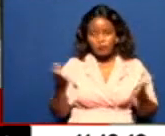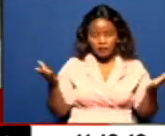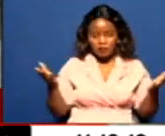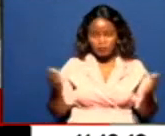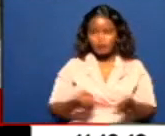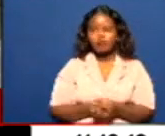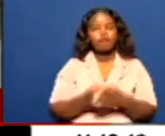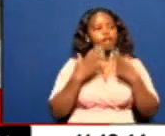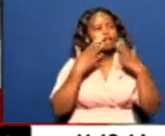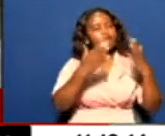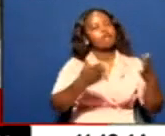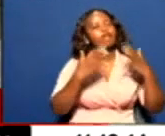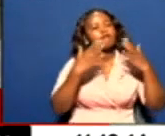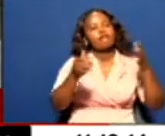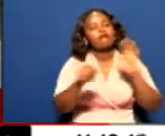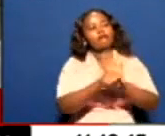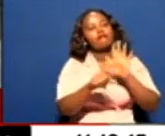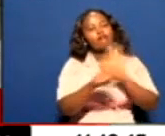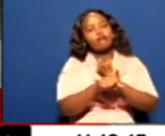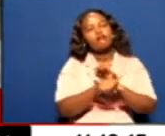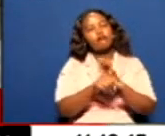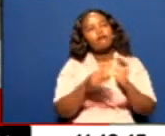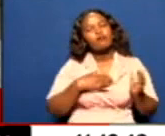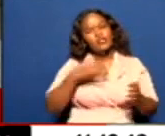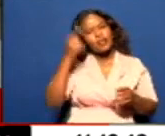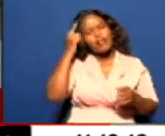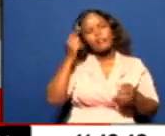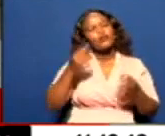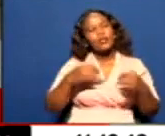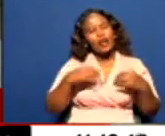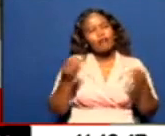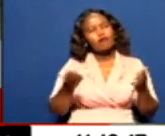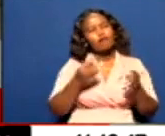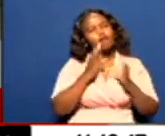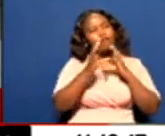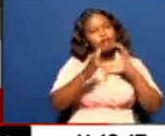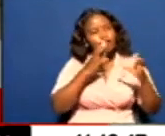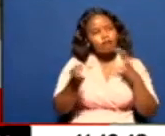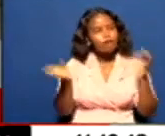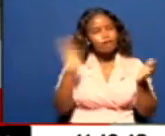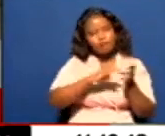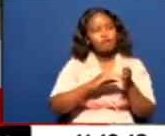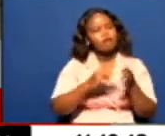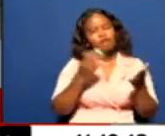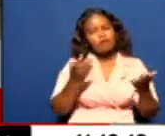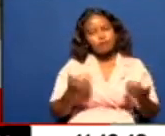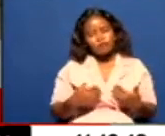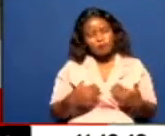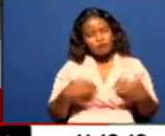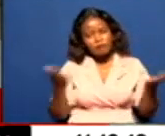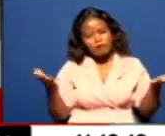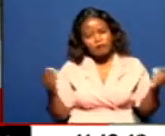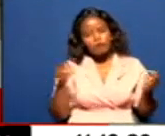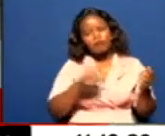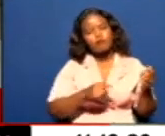Thank you so much for making time. I think we should have this conversation again so that we may fortify what we are actually the fruits that we are having.